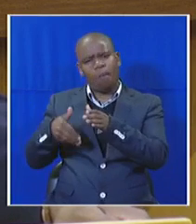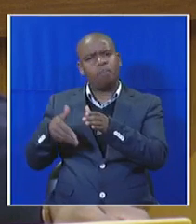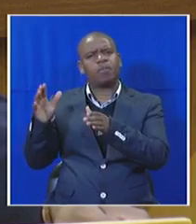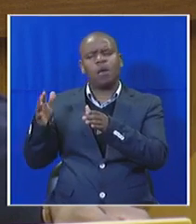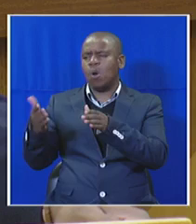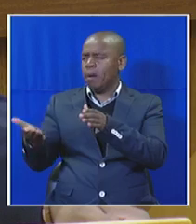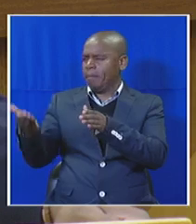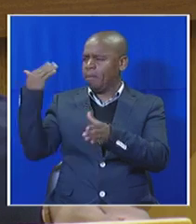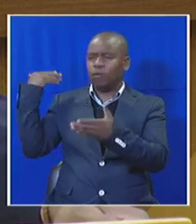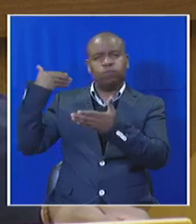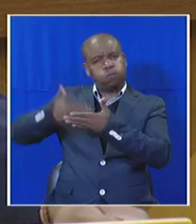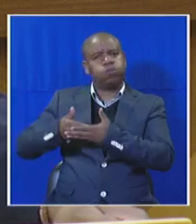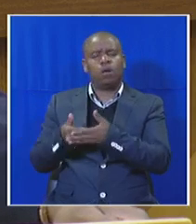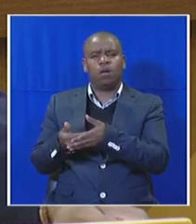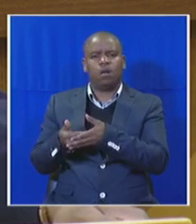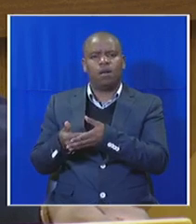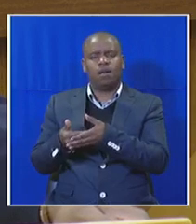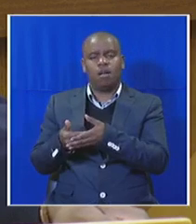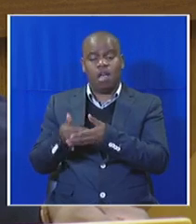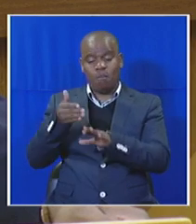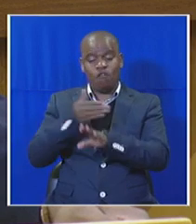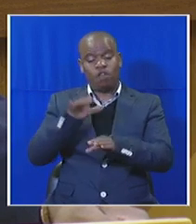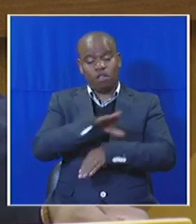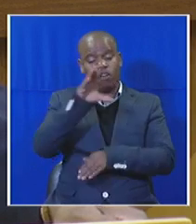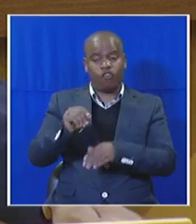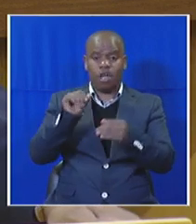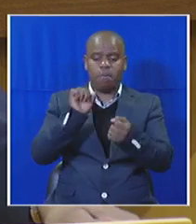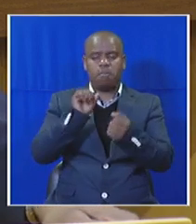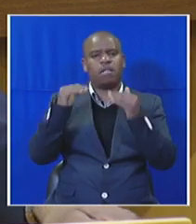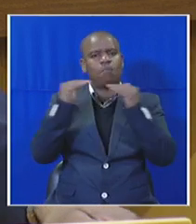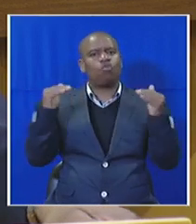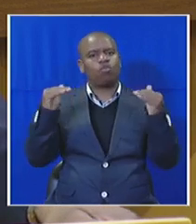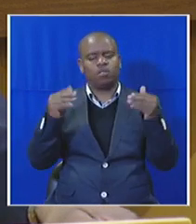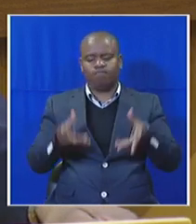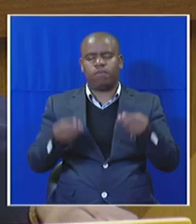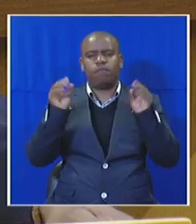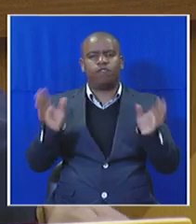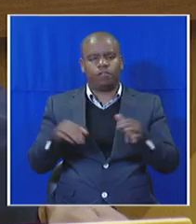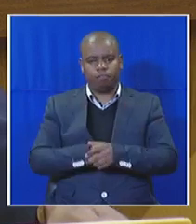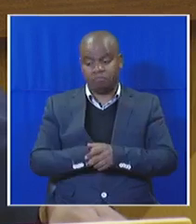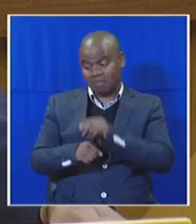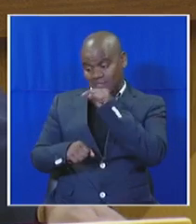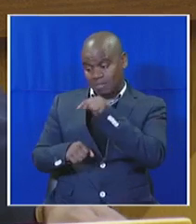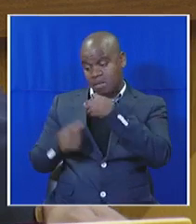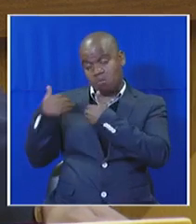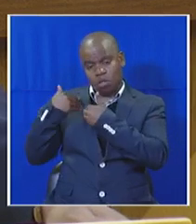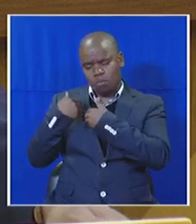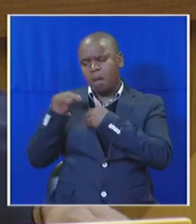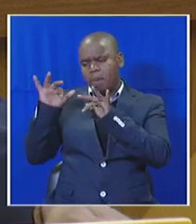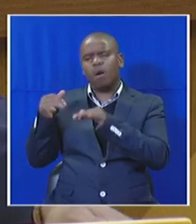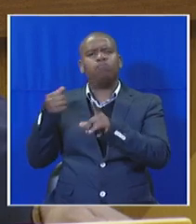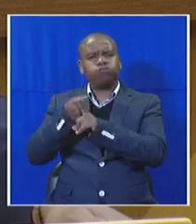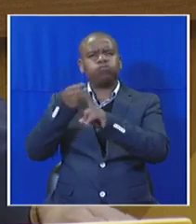kuqala. Yona yalwa, yaba nabantu abagcwala amajele, yaba nabantu abalwayo